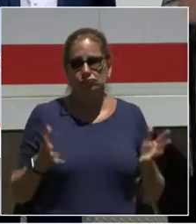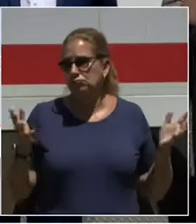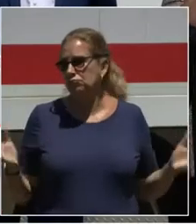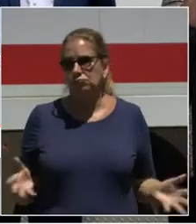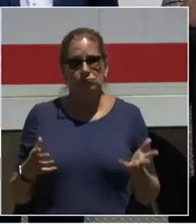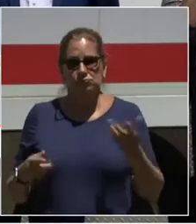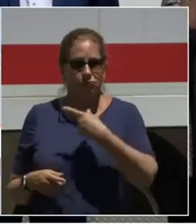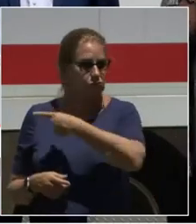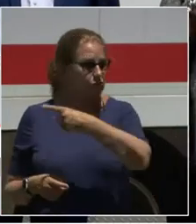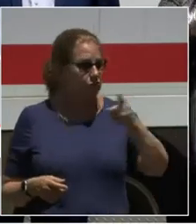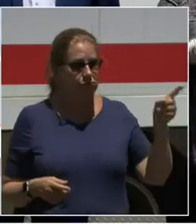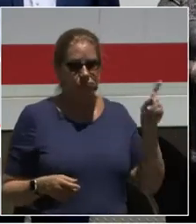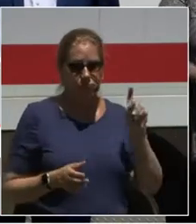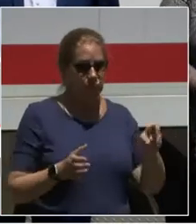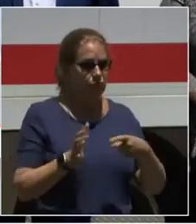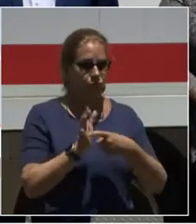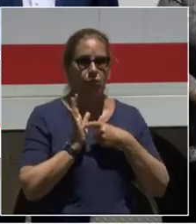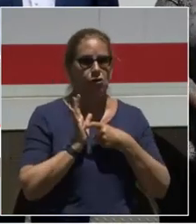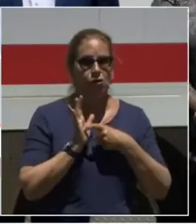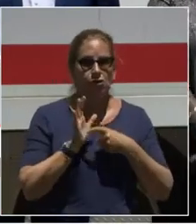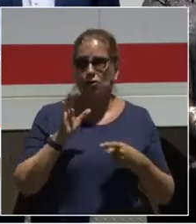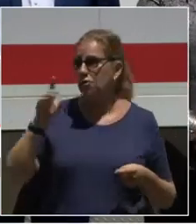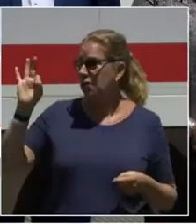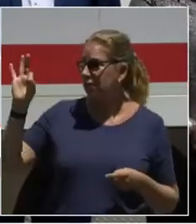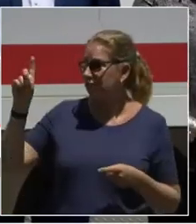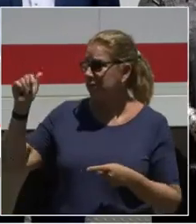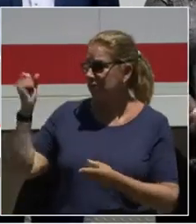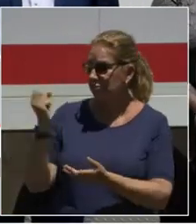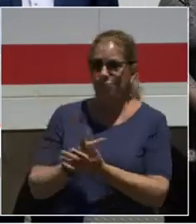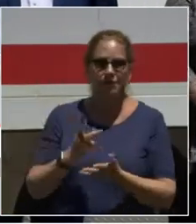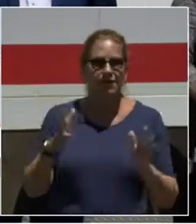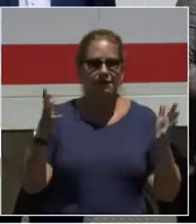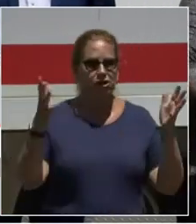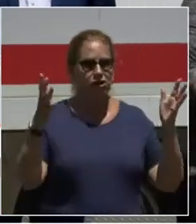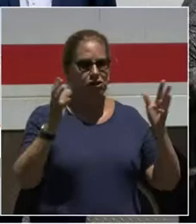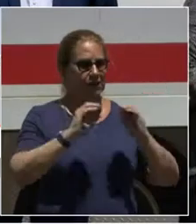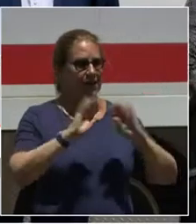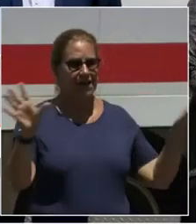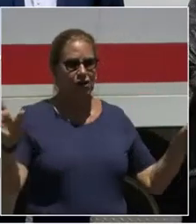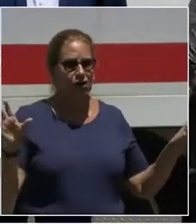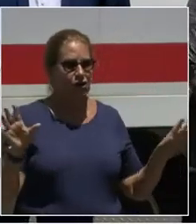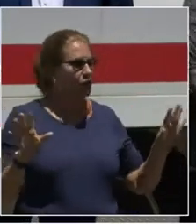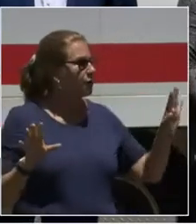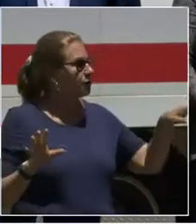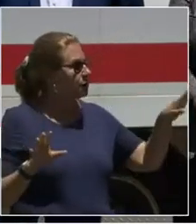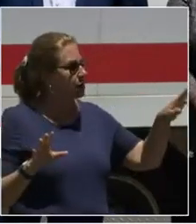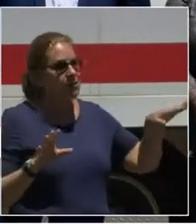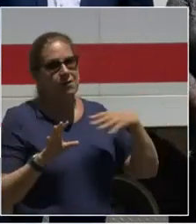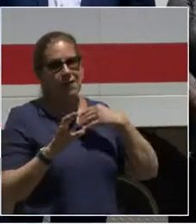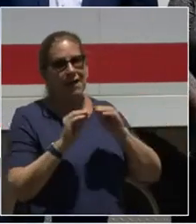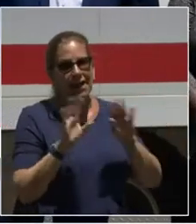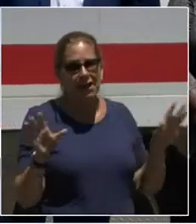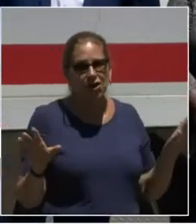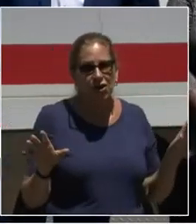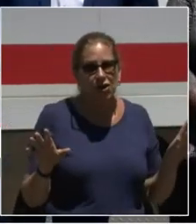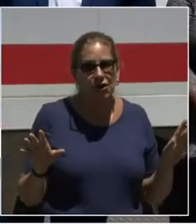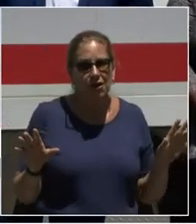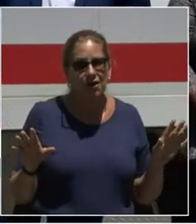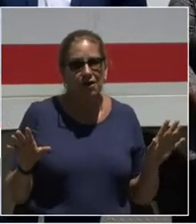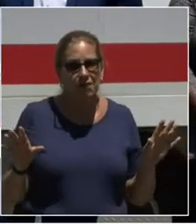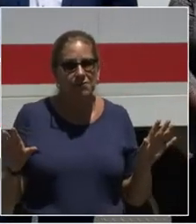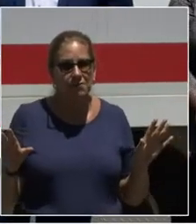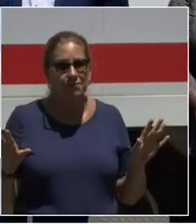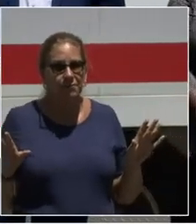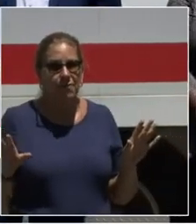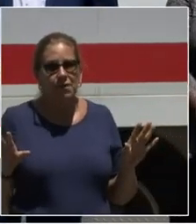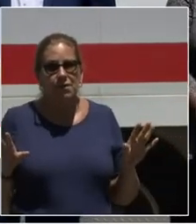requirement for, we will enforce. And we don't want to. I'm going to tell you right now, DC Health has been adamant, and this has